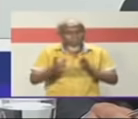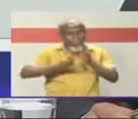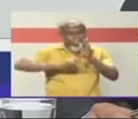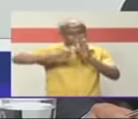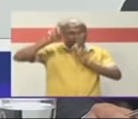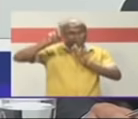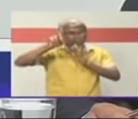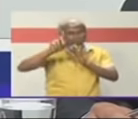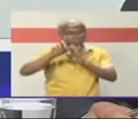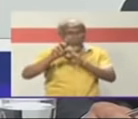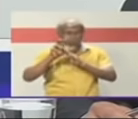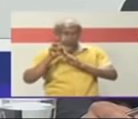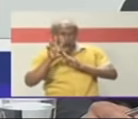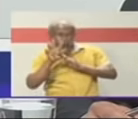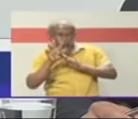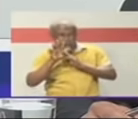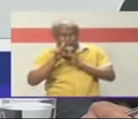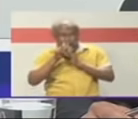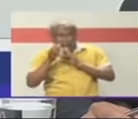to 500.